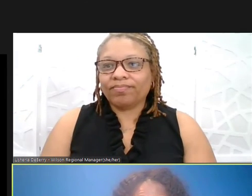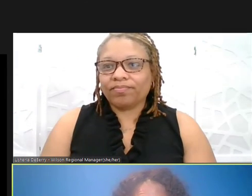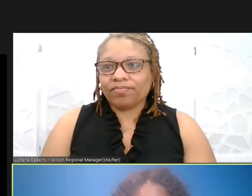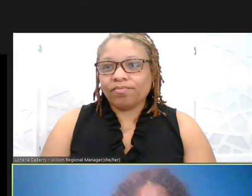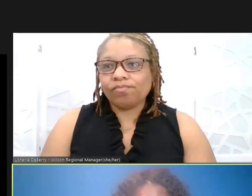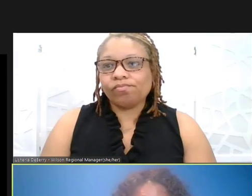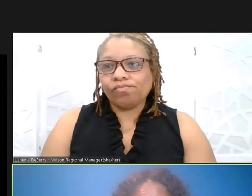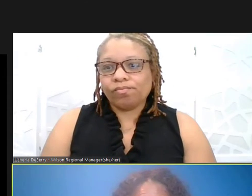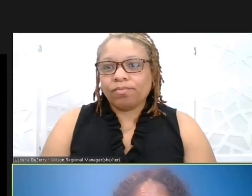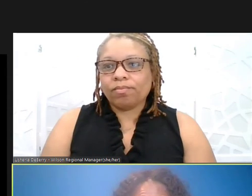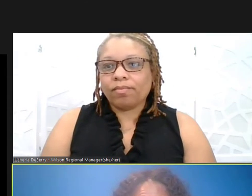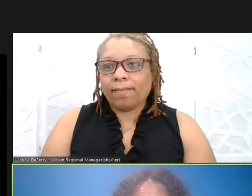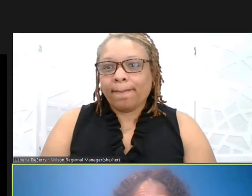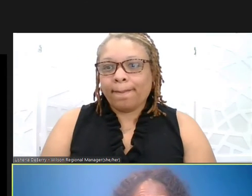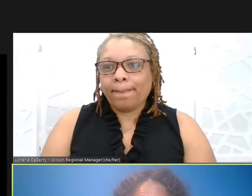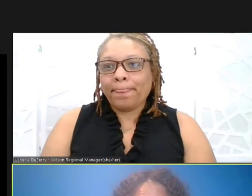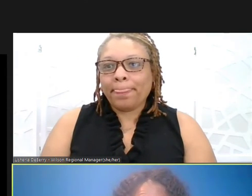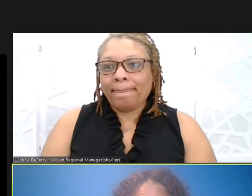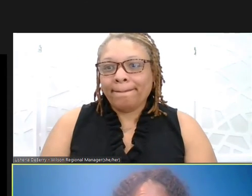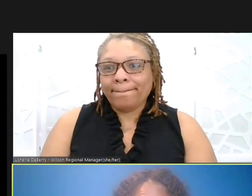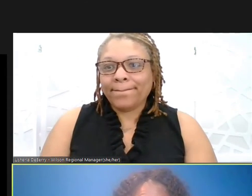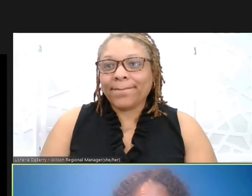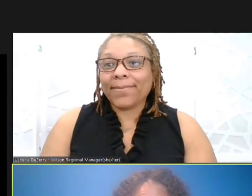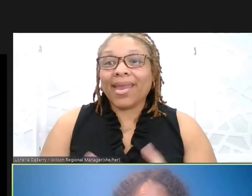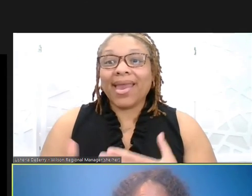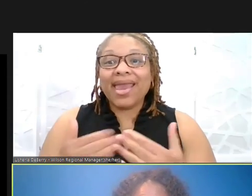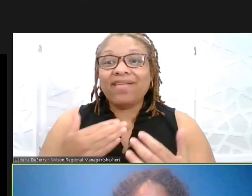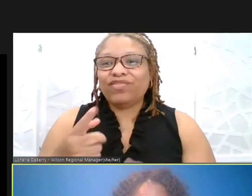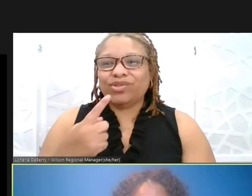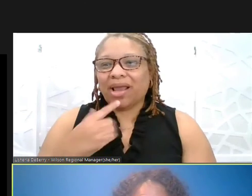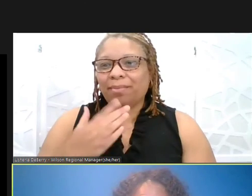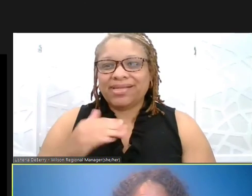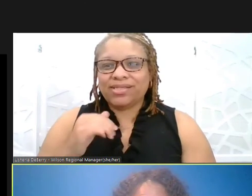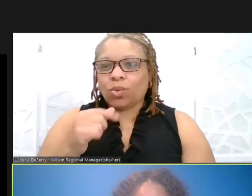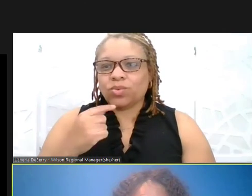And they will interpret everything that is said or signed.